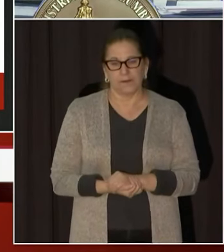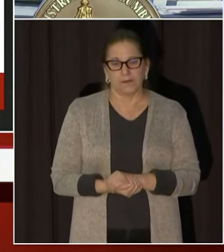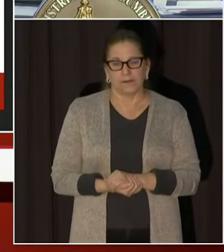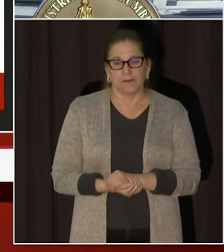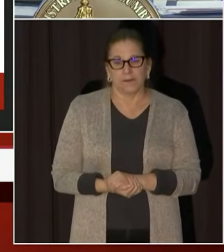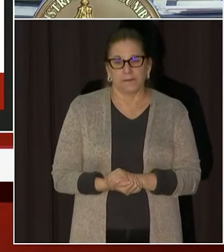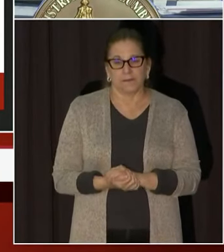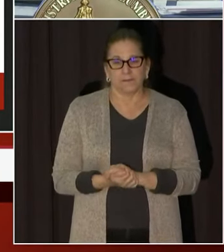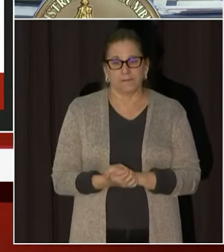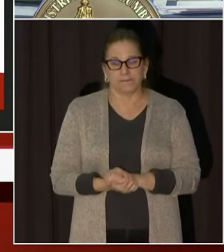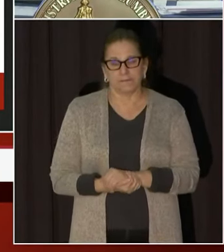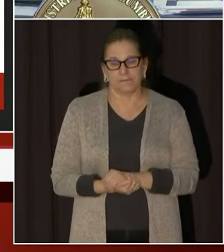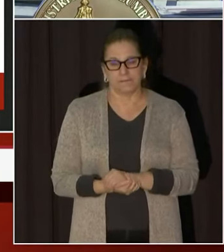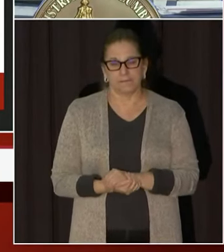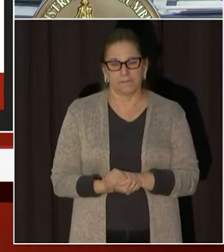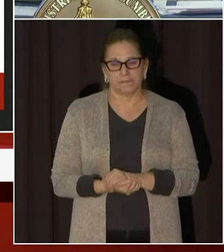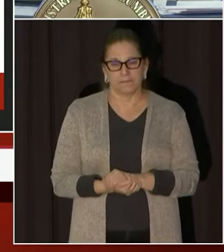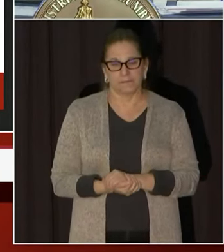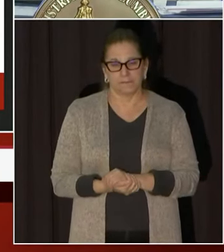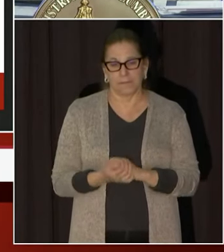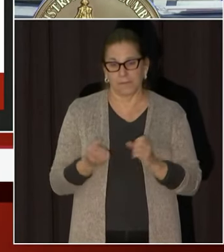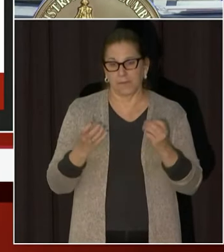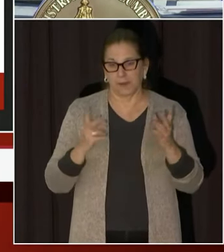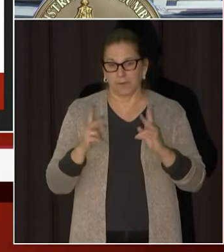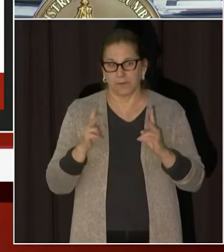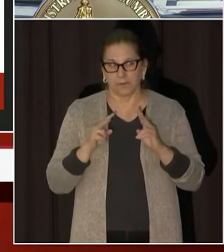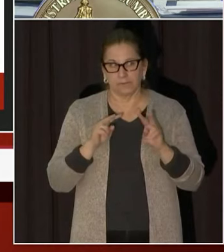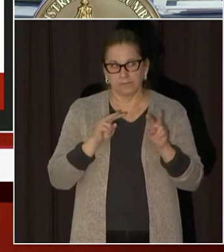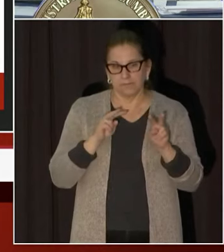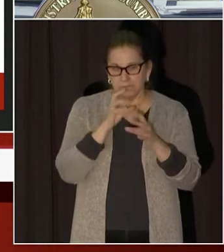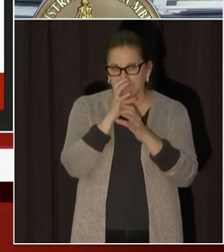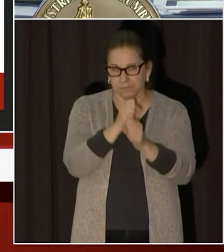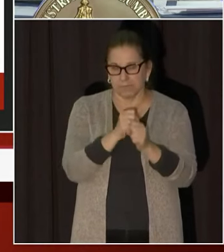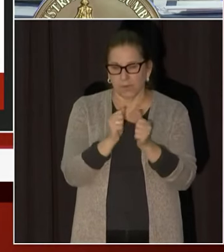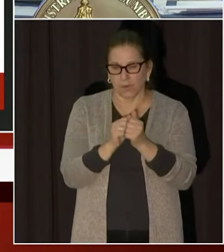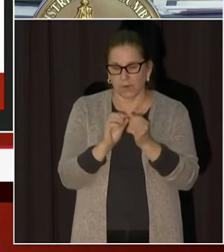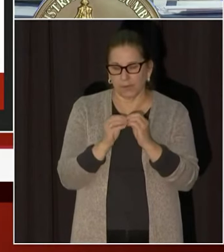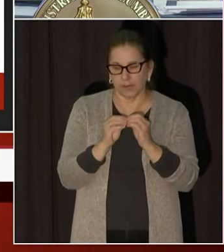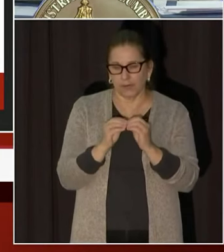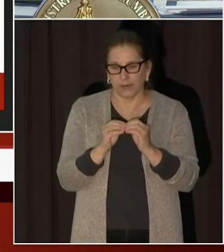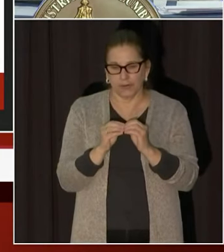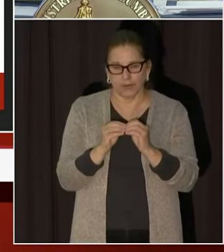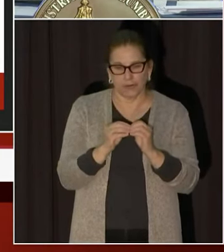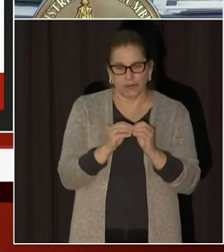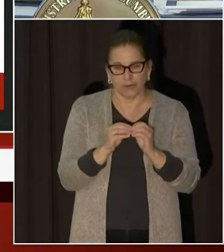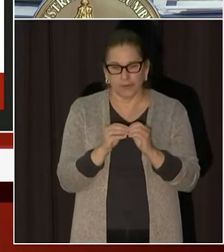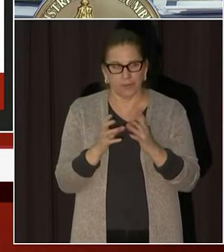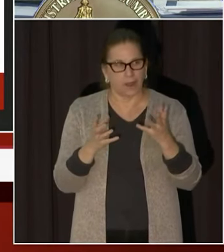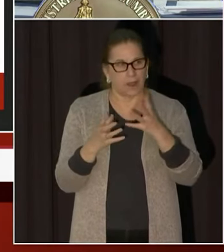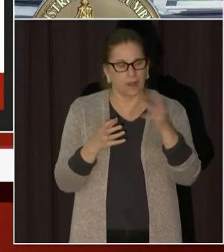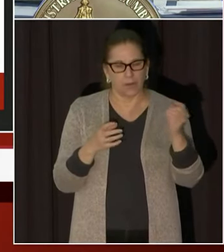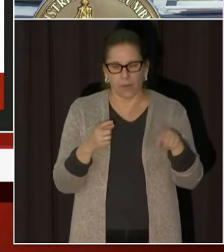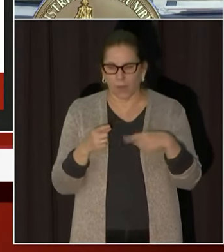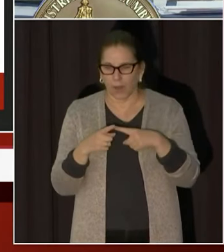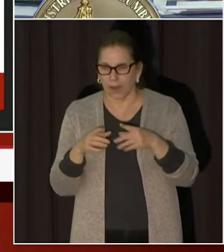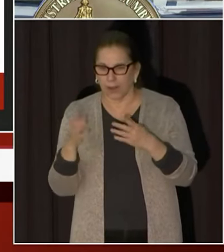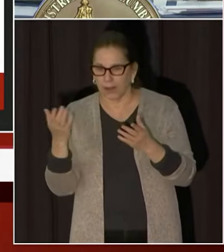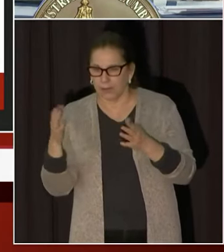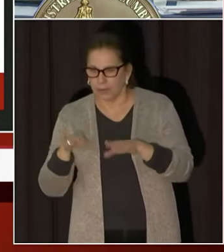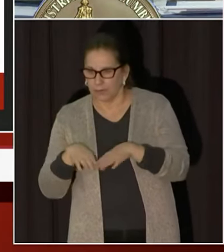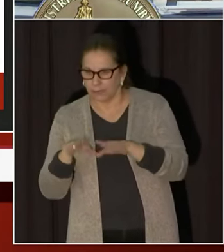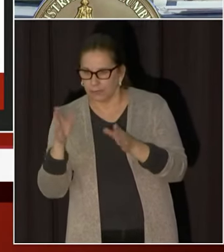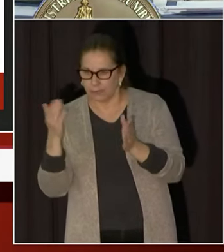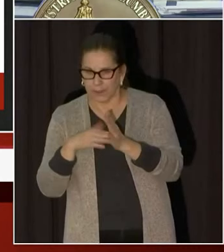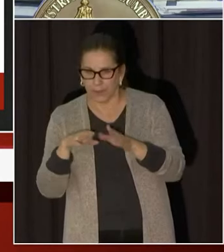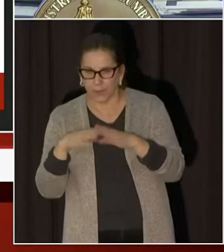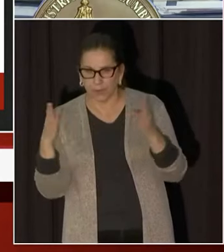the metrics that we are following as it relates to reopening. And I just want to remind everybody of